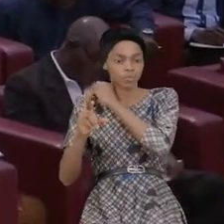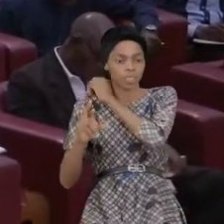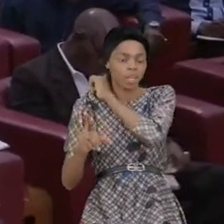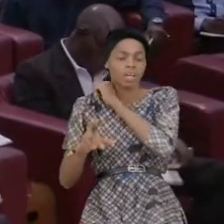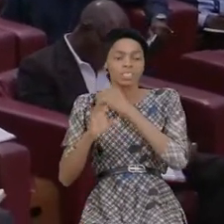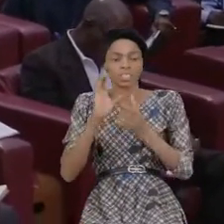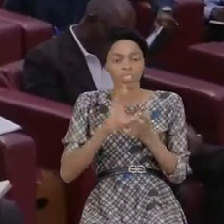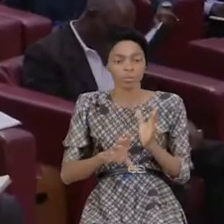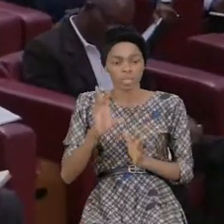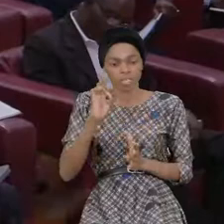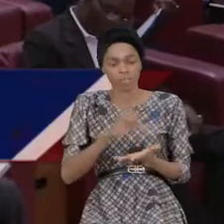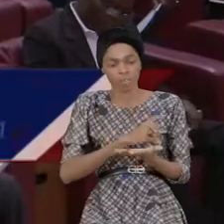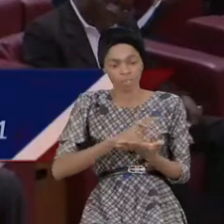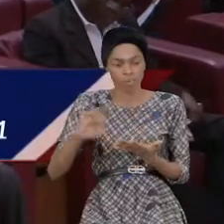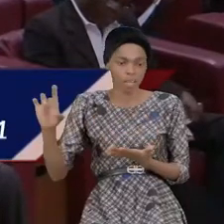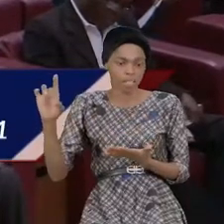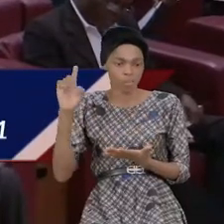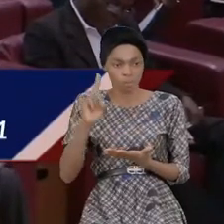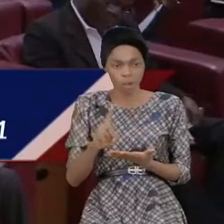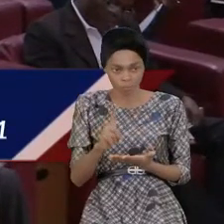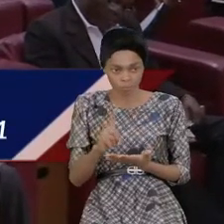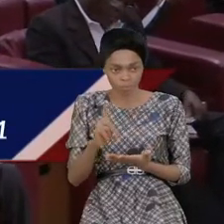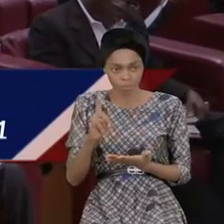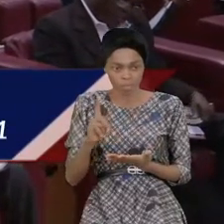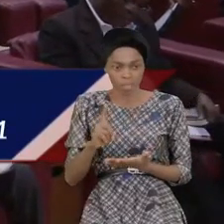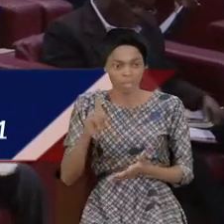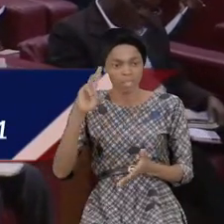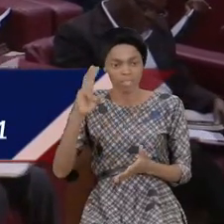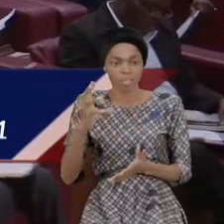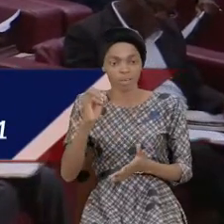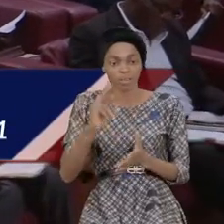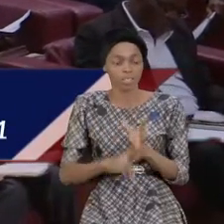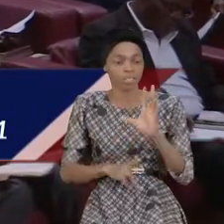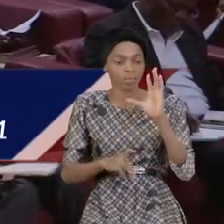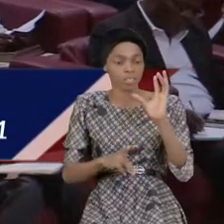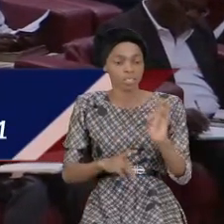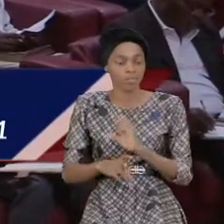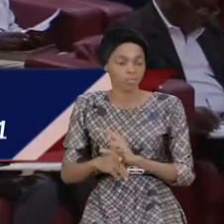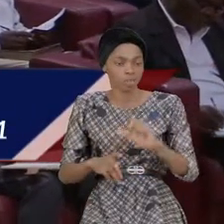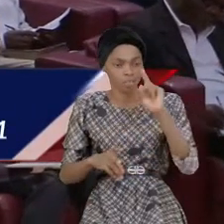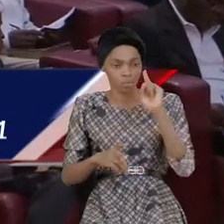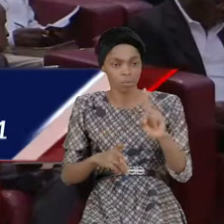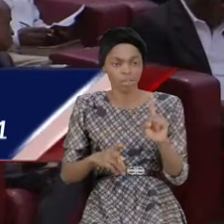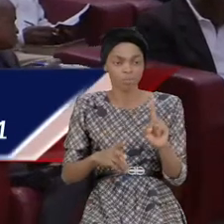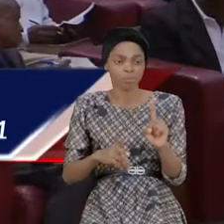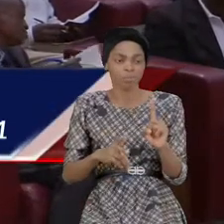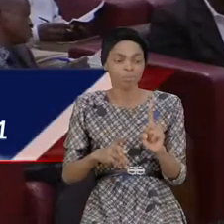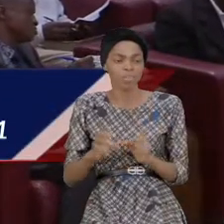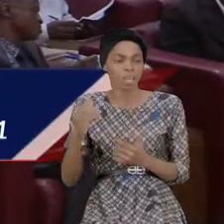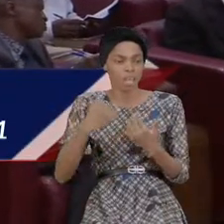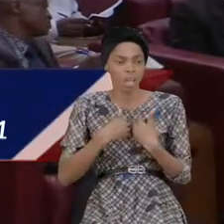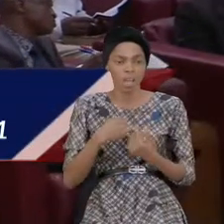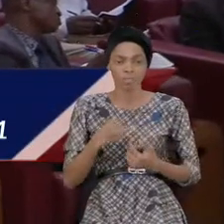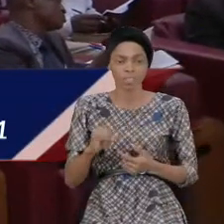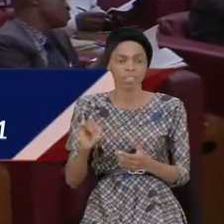reading from verse 1. In 2 Corinthians chapter 7, reading from verse 1, it says,